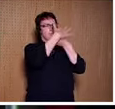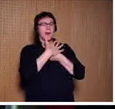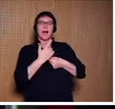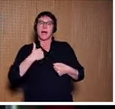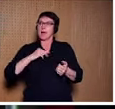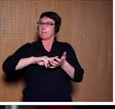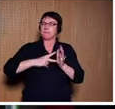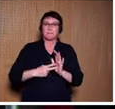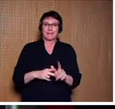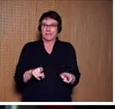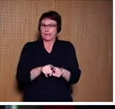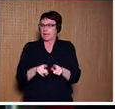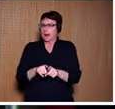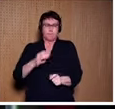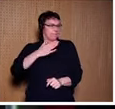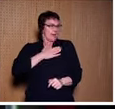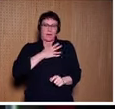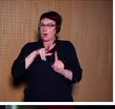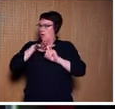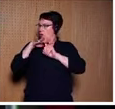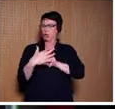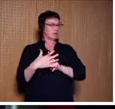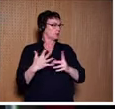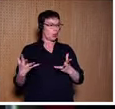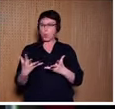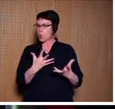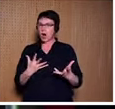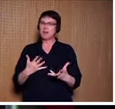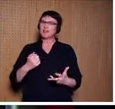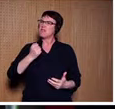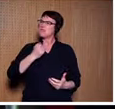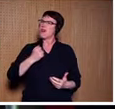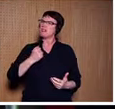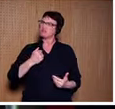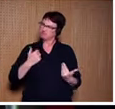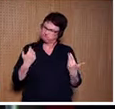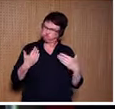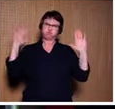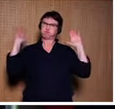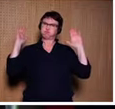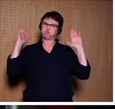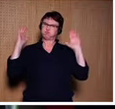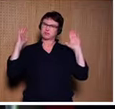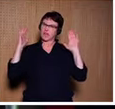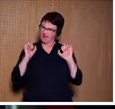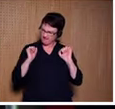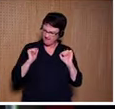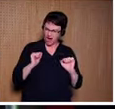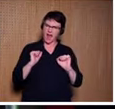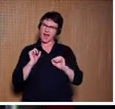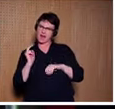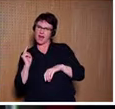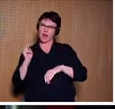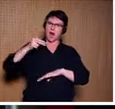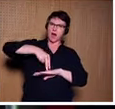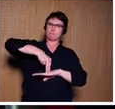when you see your own context, mm-hmm. not only move forward with your rights, but actually turn back the rights you have. We need